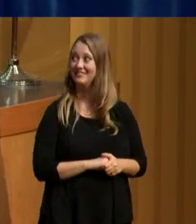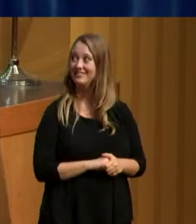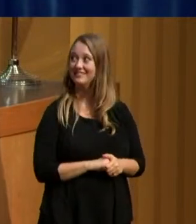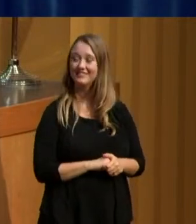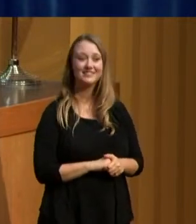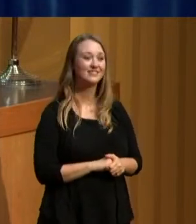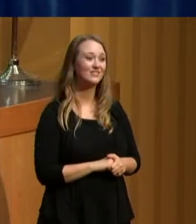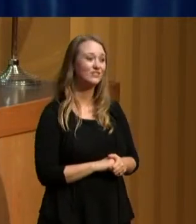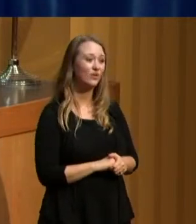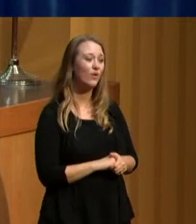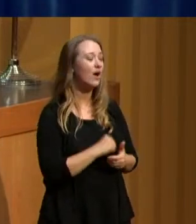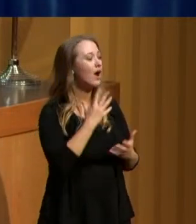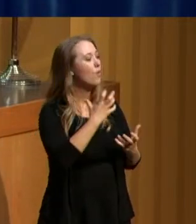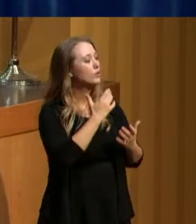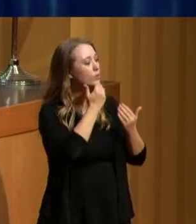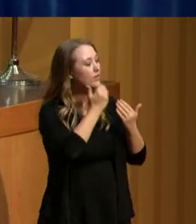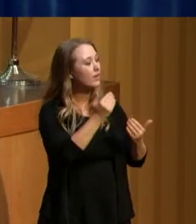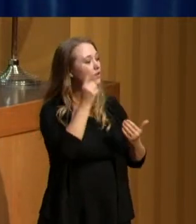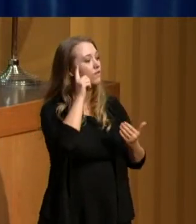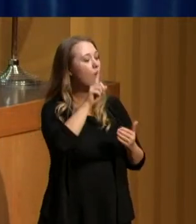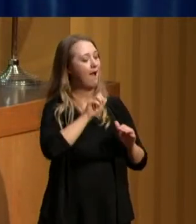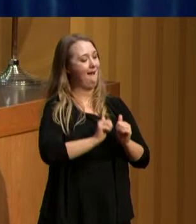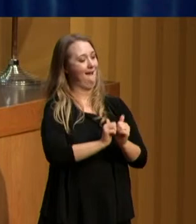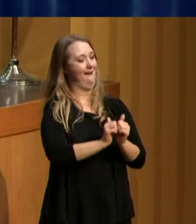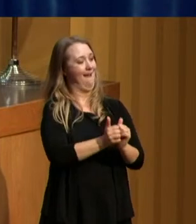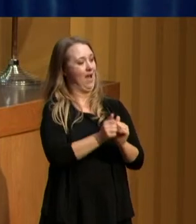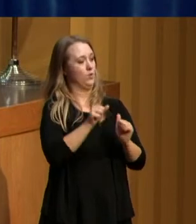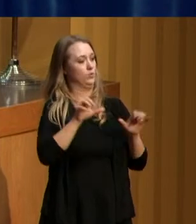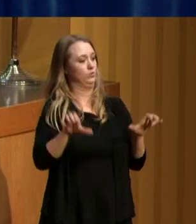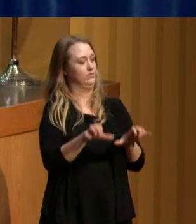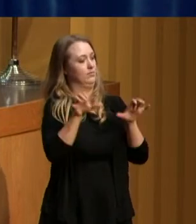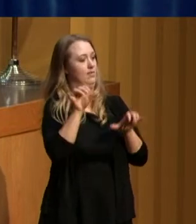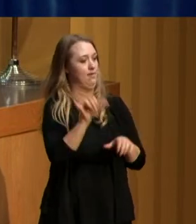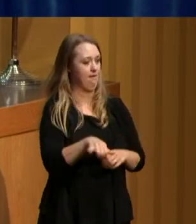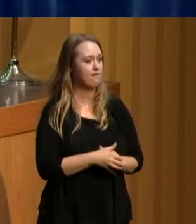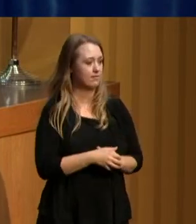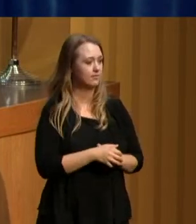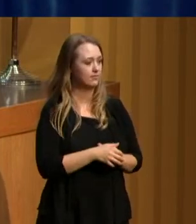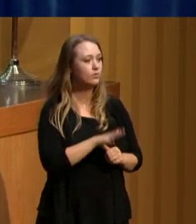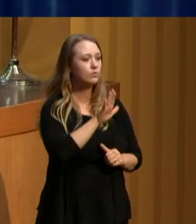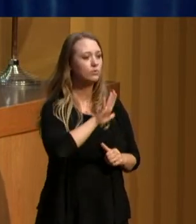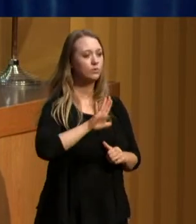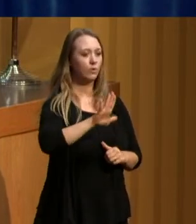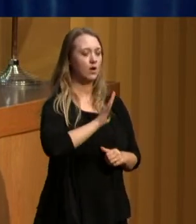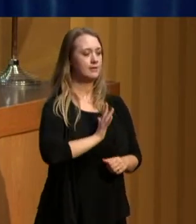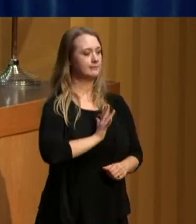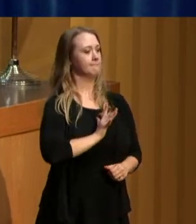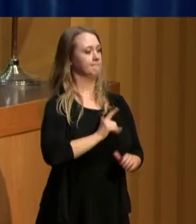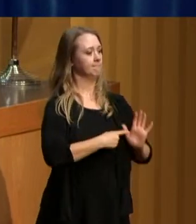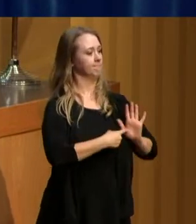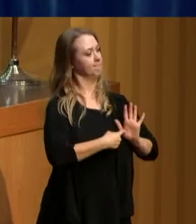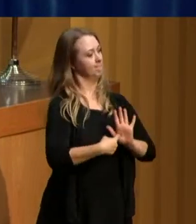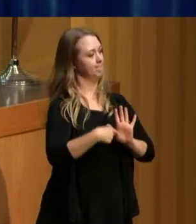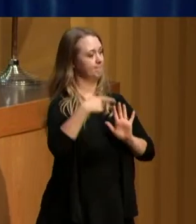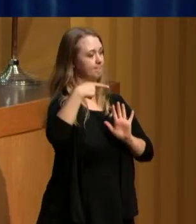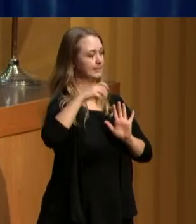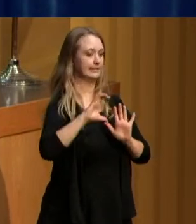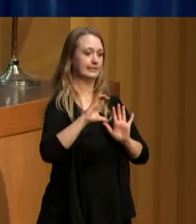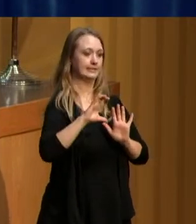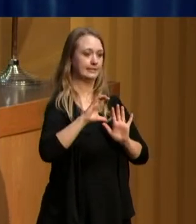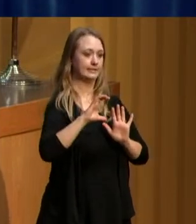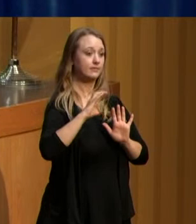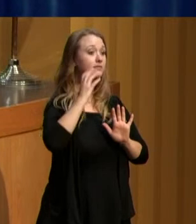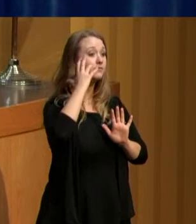I want to thank you for the way you did it and the way you represented PC, because you've also